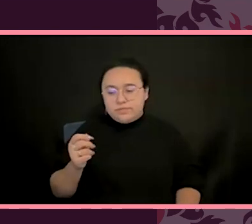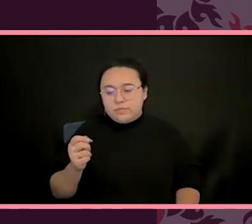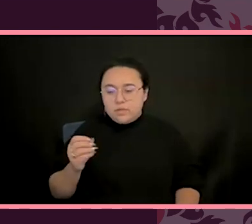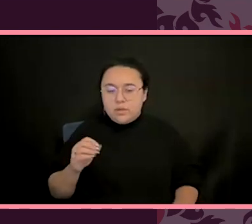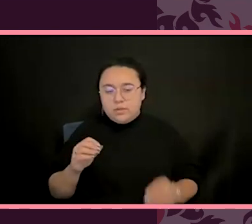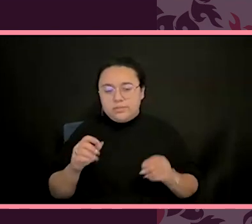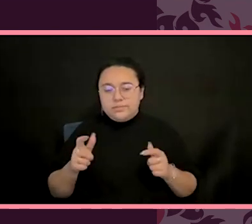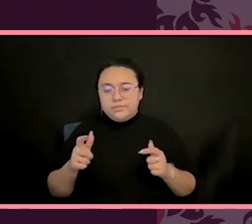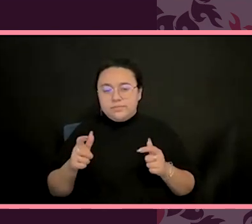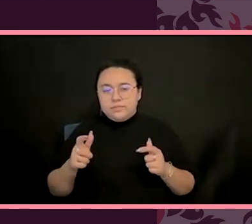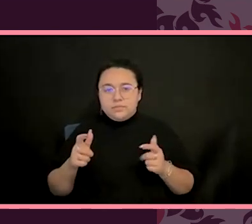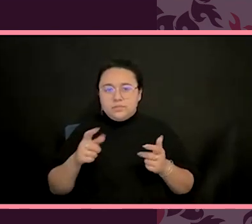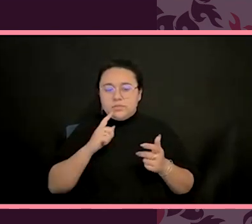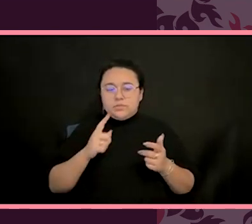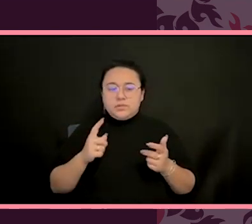large, you know, and it